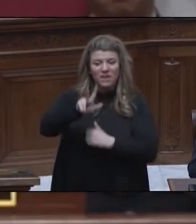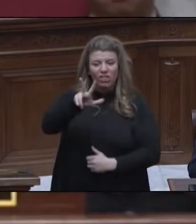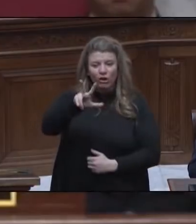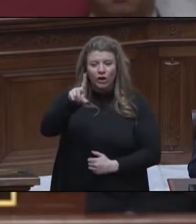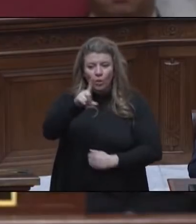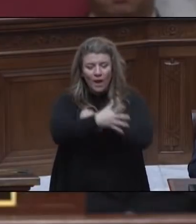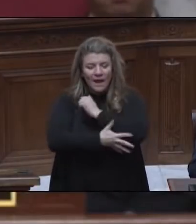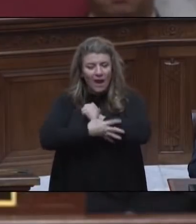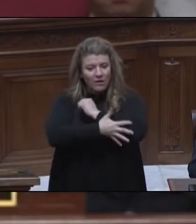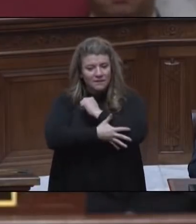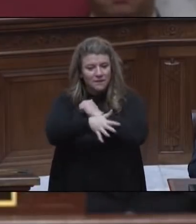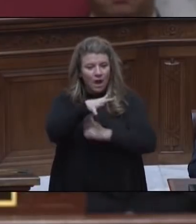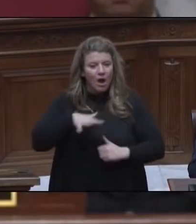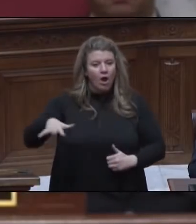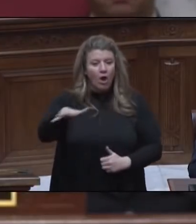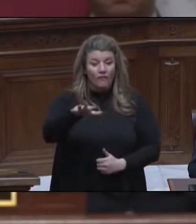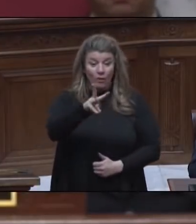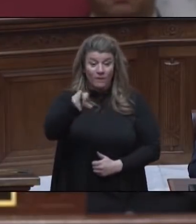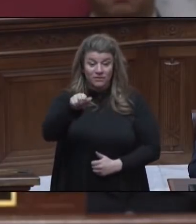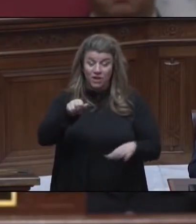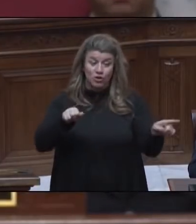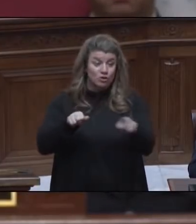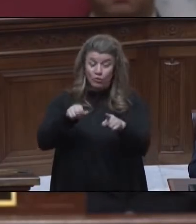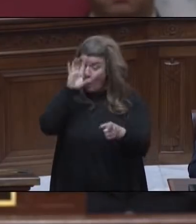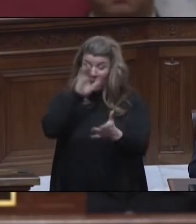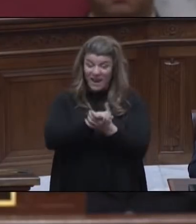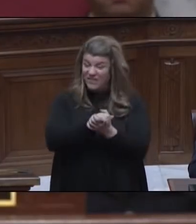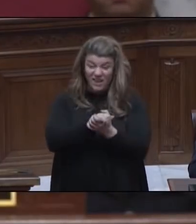counties in West Virginia. Get this, you won't believe this.